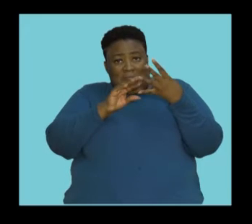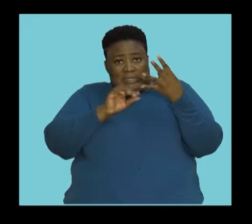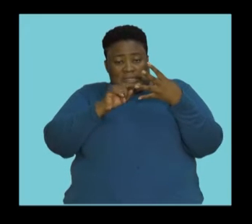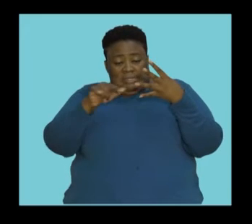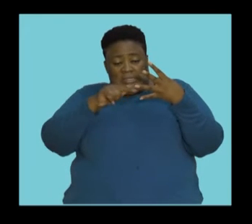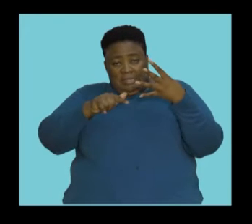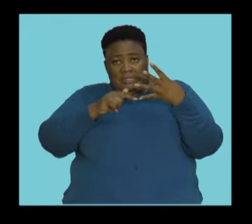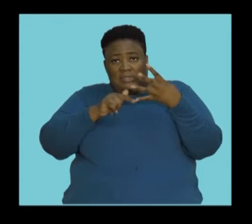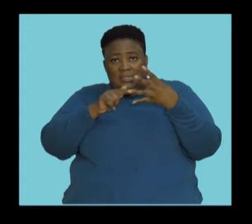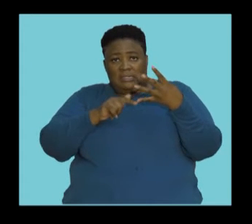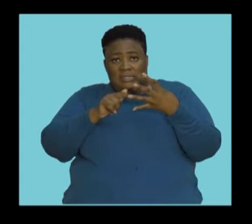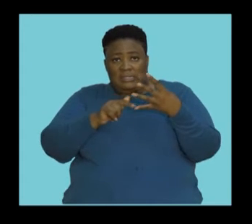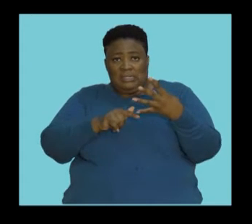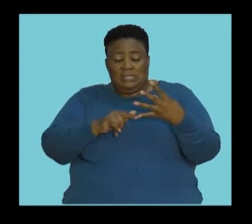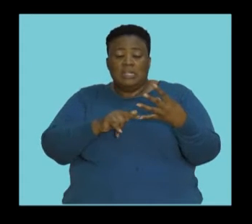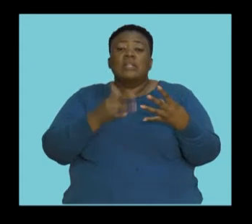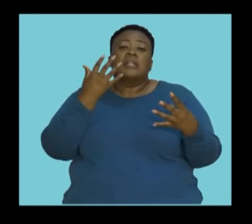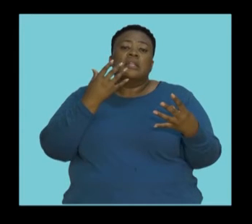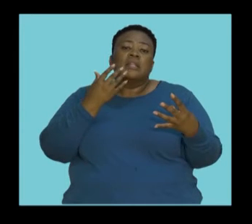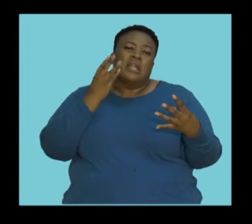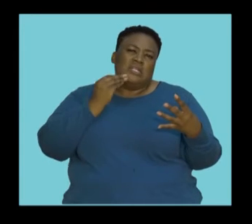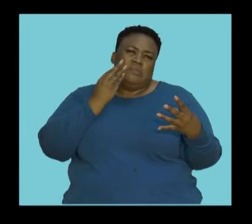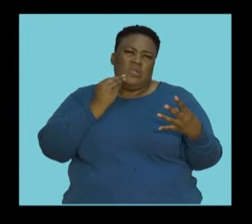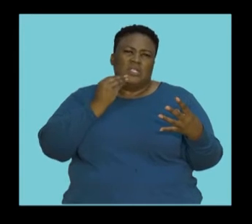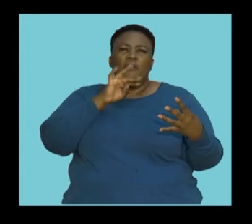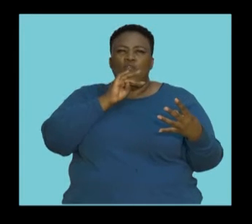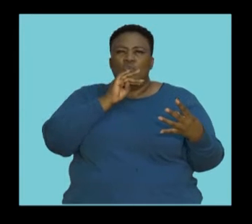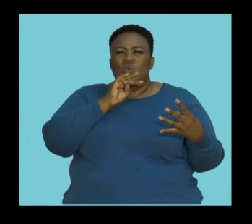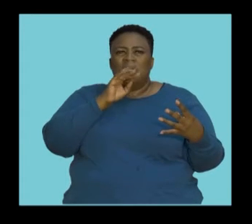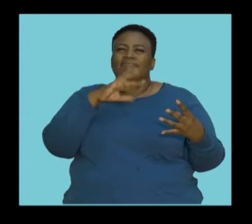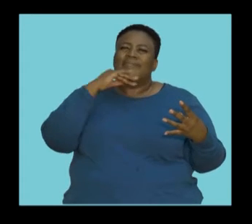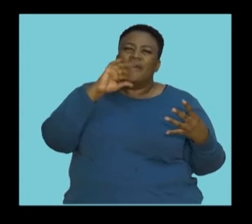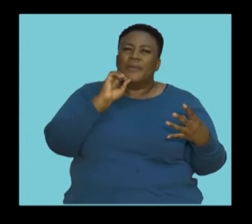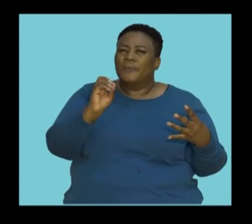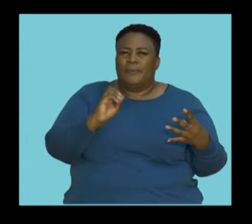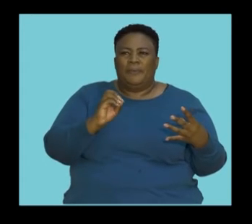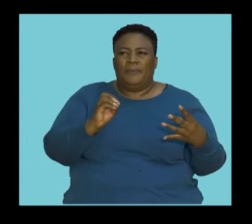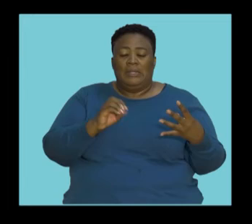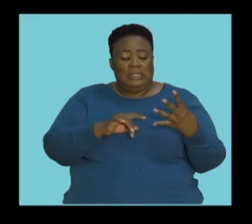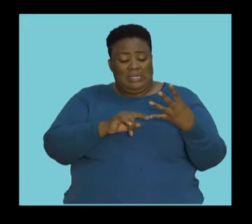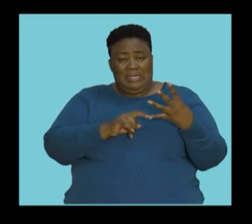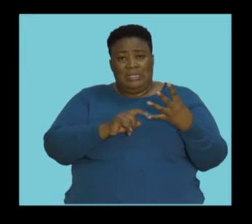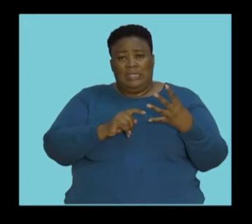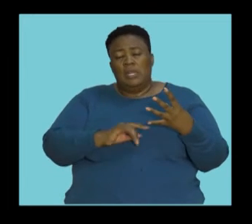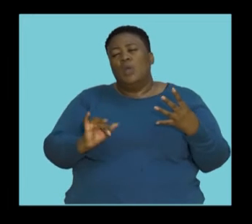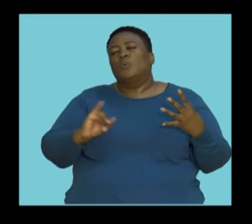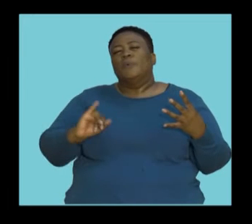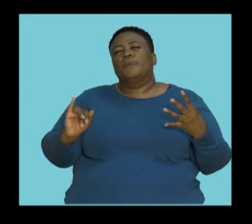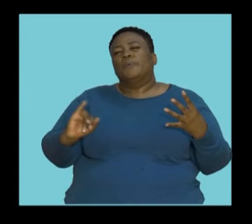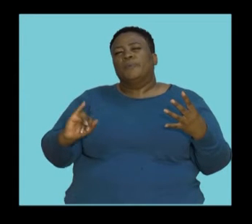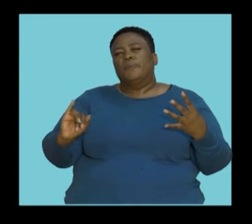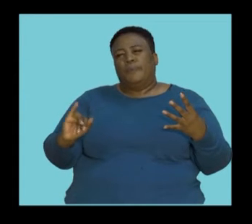bottom are the levels that are experiencing food insecurity, with the level right at the bottom